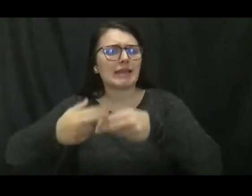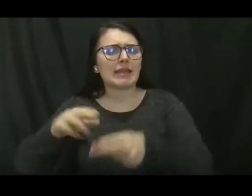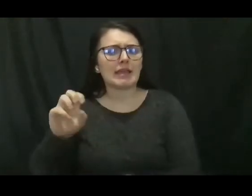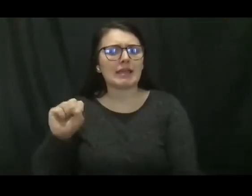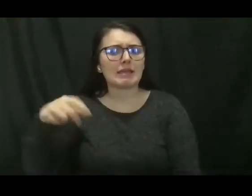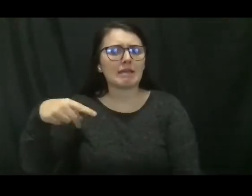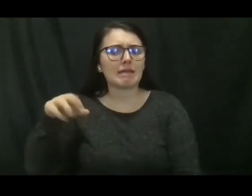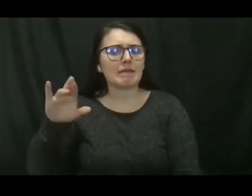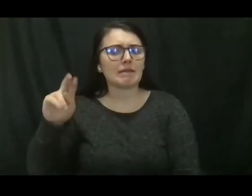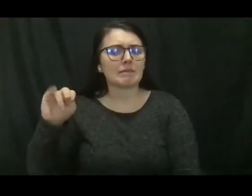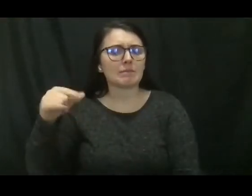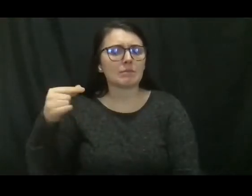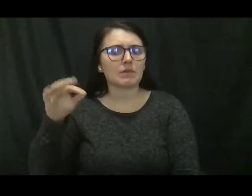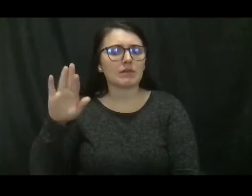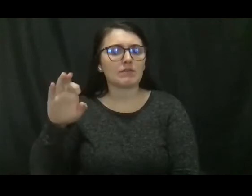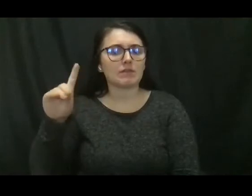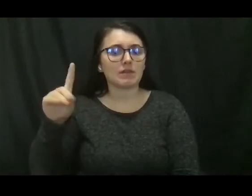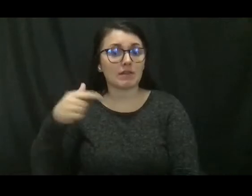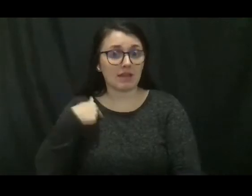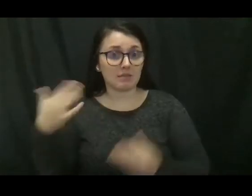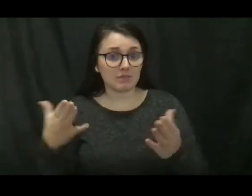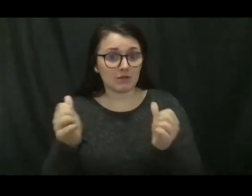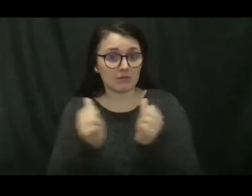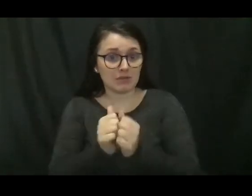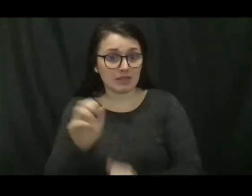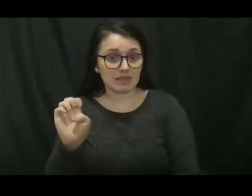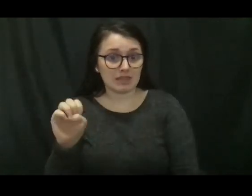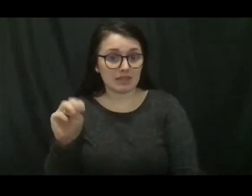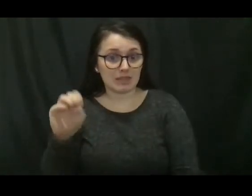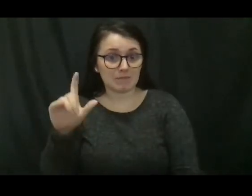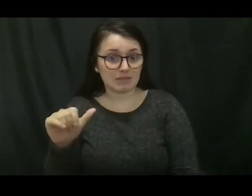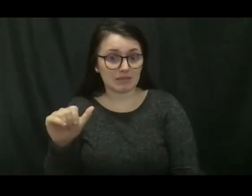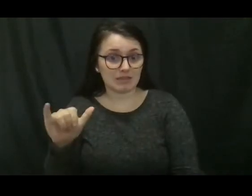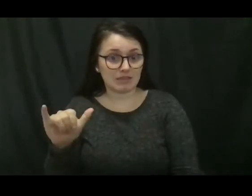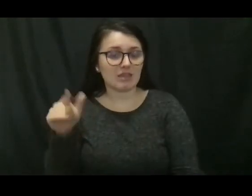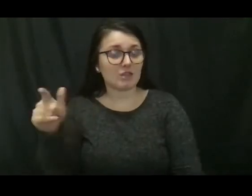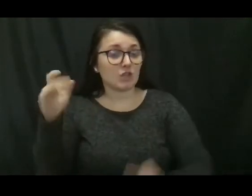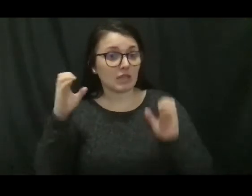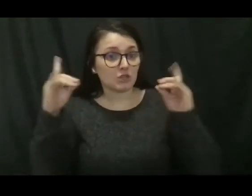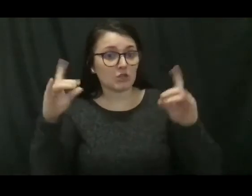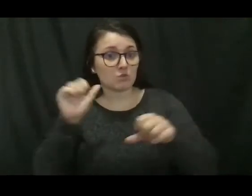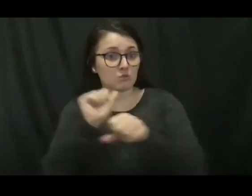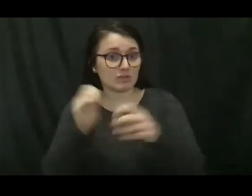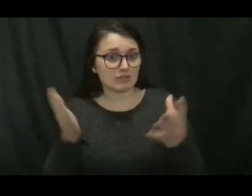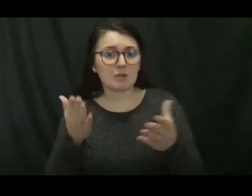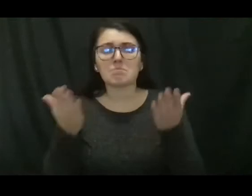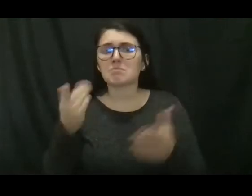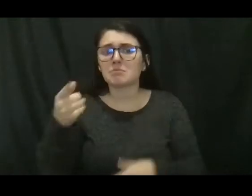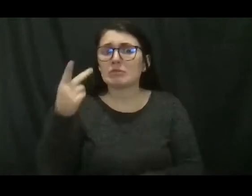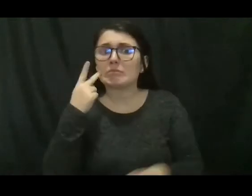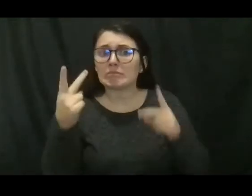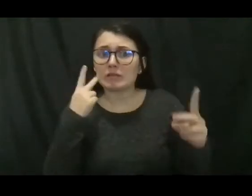Miss Emily. She is an educator that works here. Some of you may have seen her before. And this